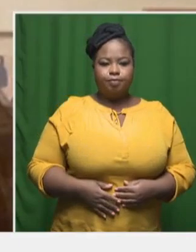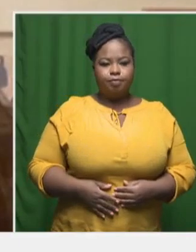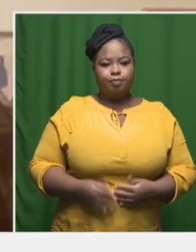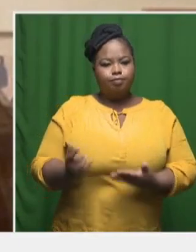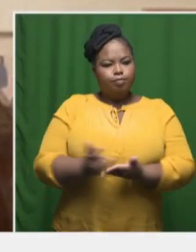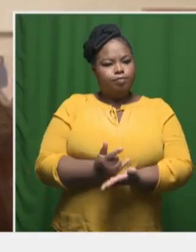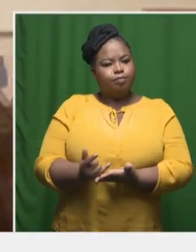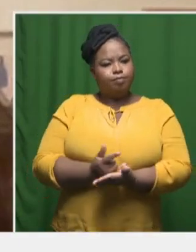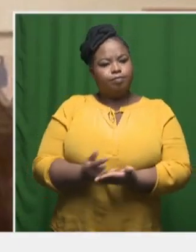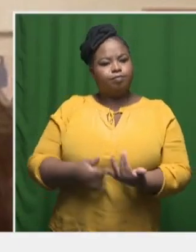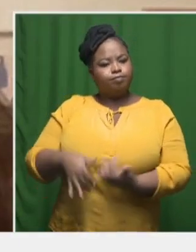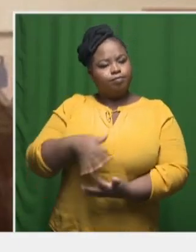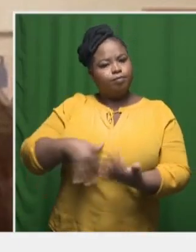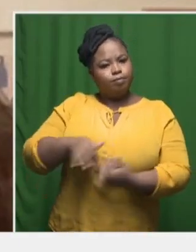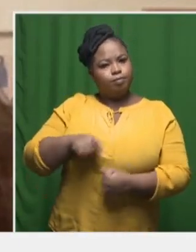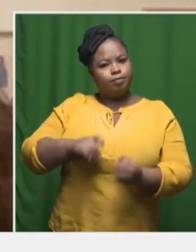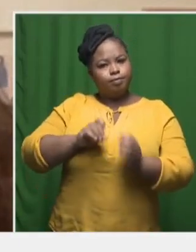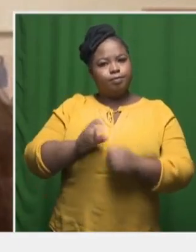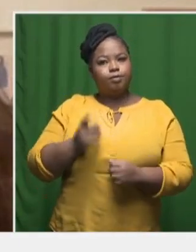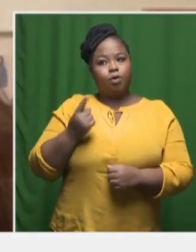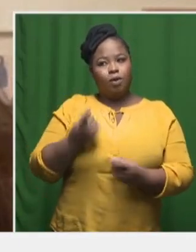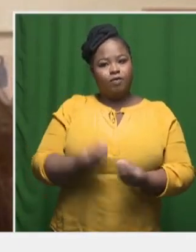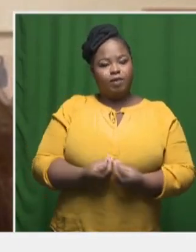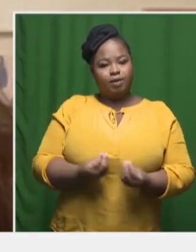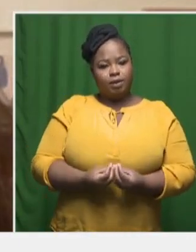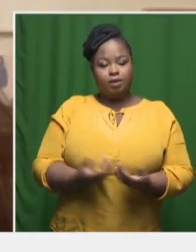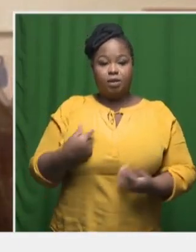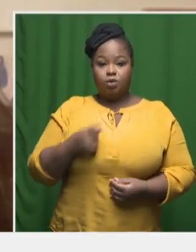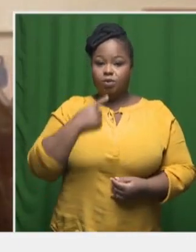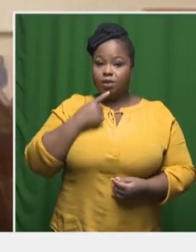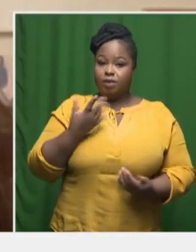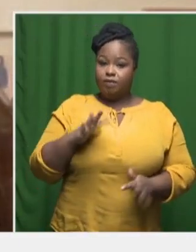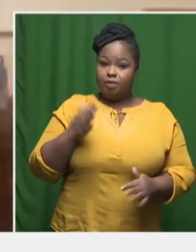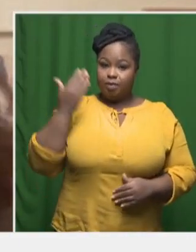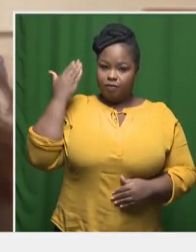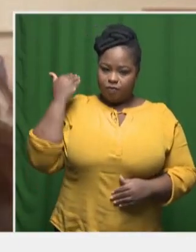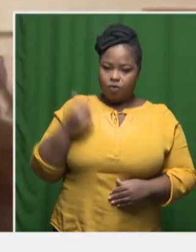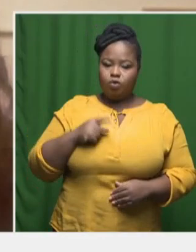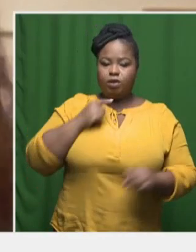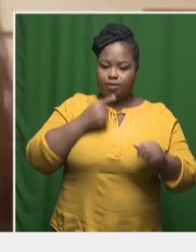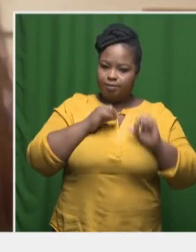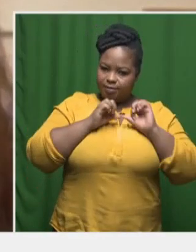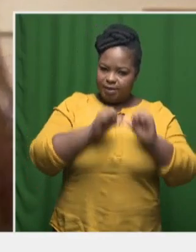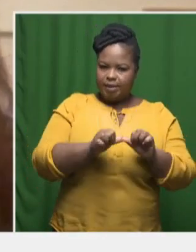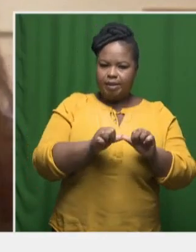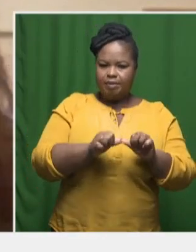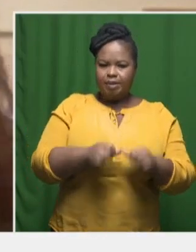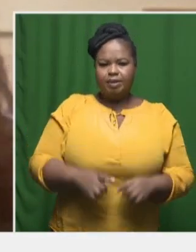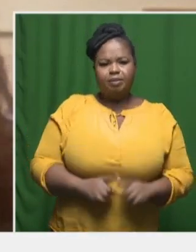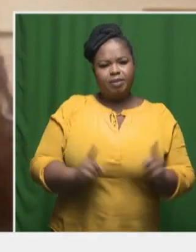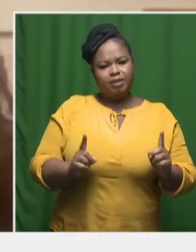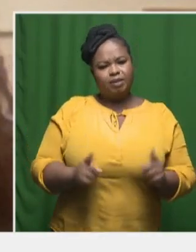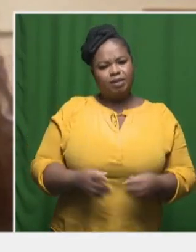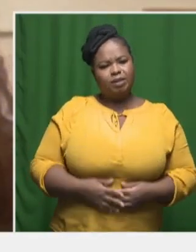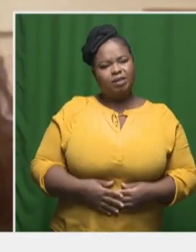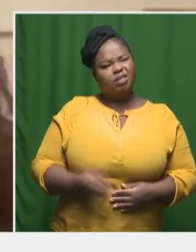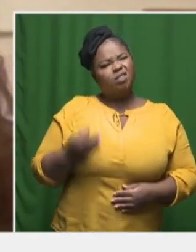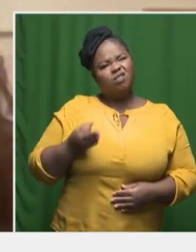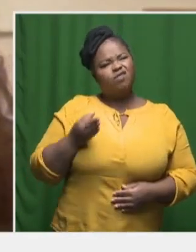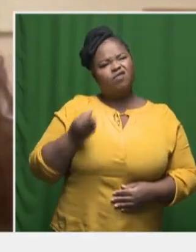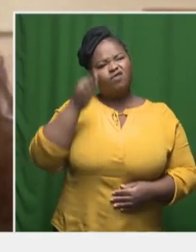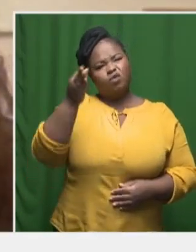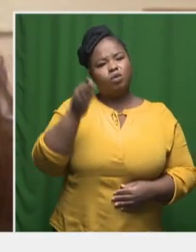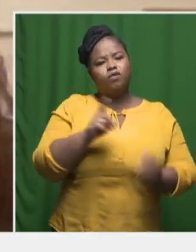be having around that? One of the things that you mentioned earlier is, sustainability, but what does the future